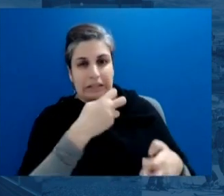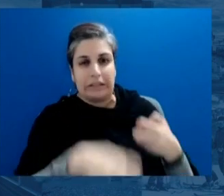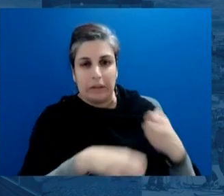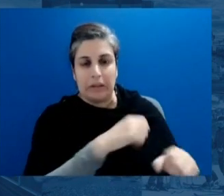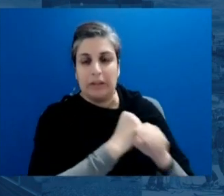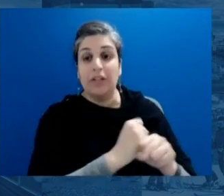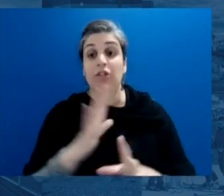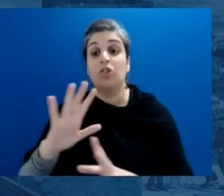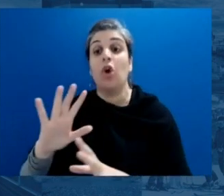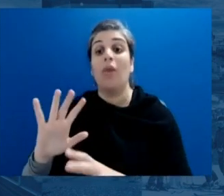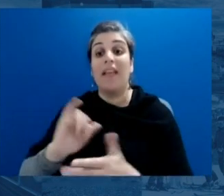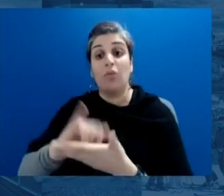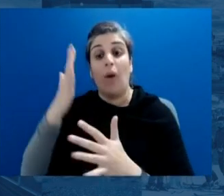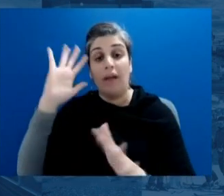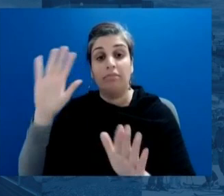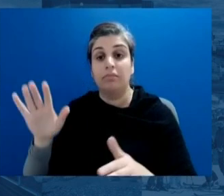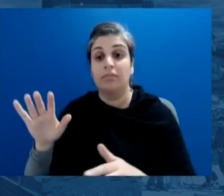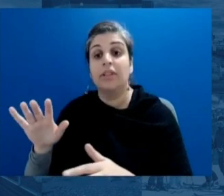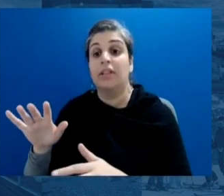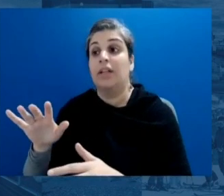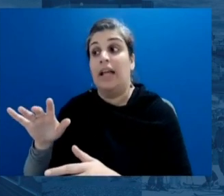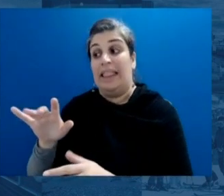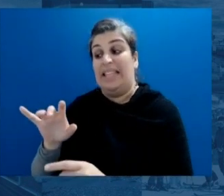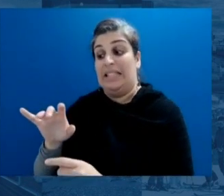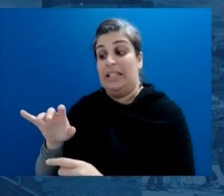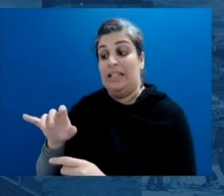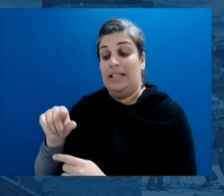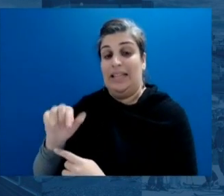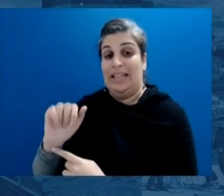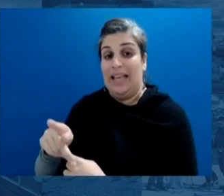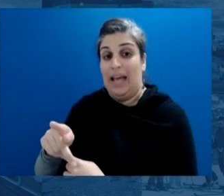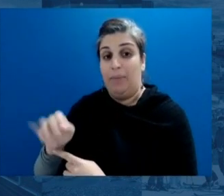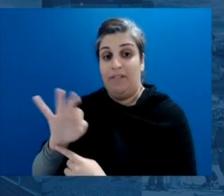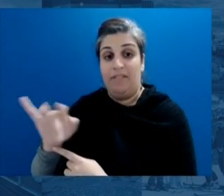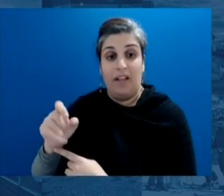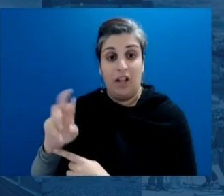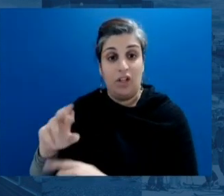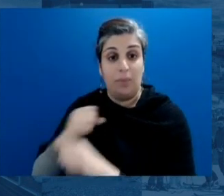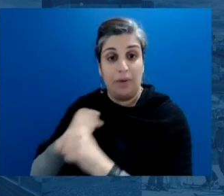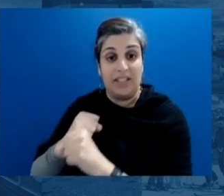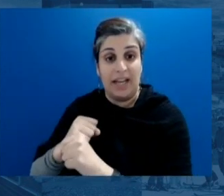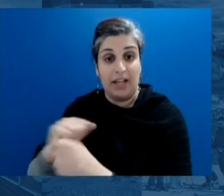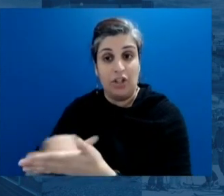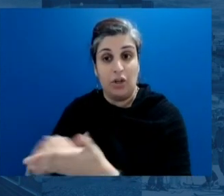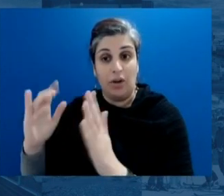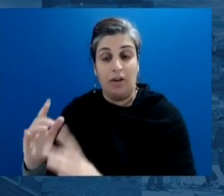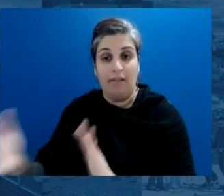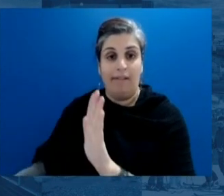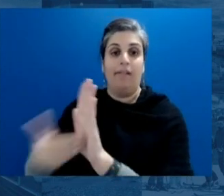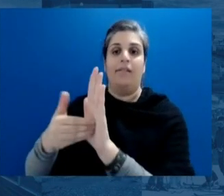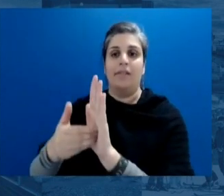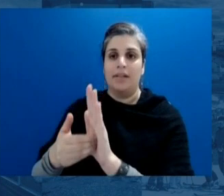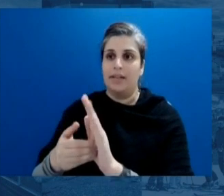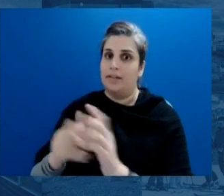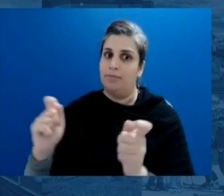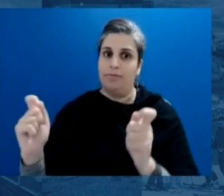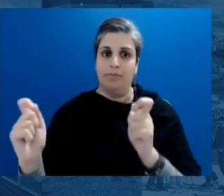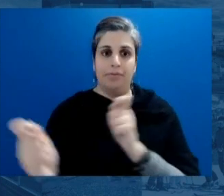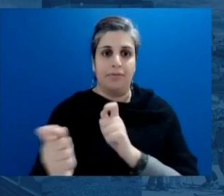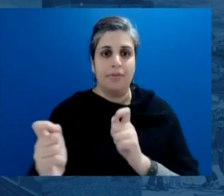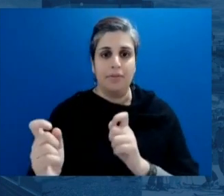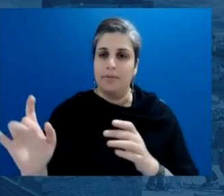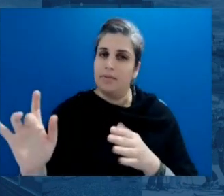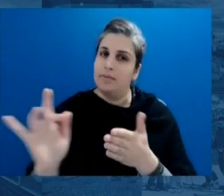which is supposed to be a gap filler that protects New Yorkers against evolving schemes in all